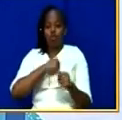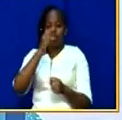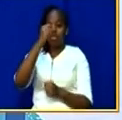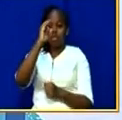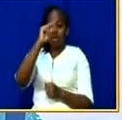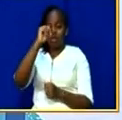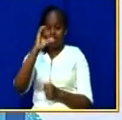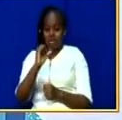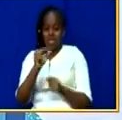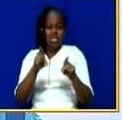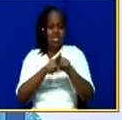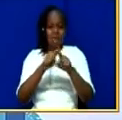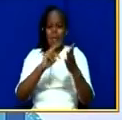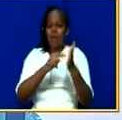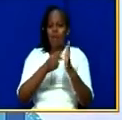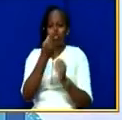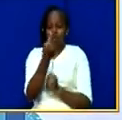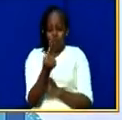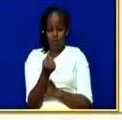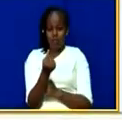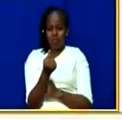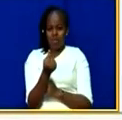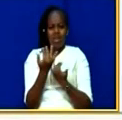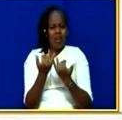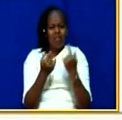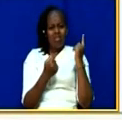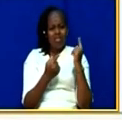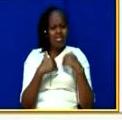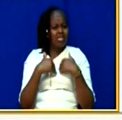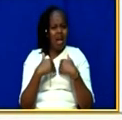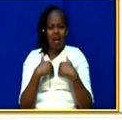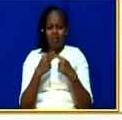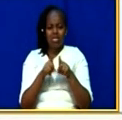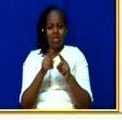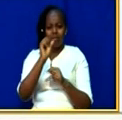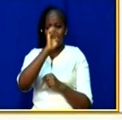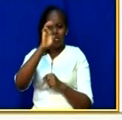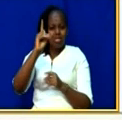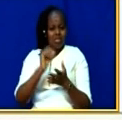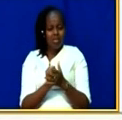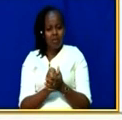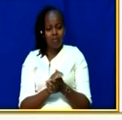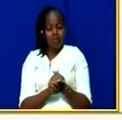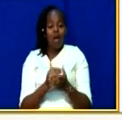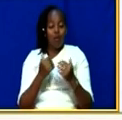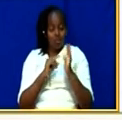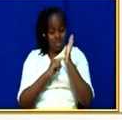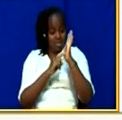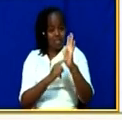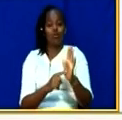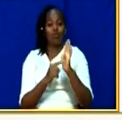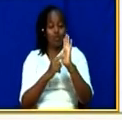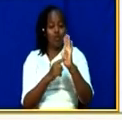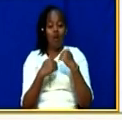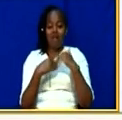small. the small seeds. Does the sunflower have seeds? We'll see. I have some samples here. Okay. We're